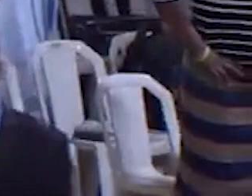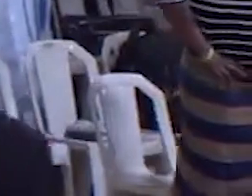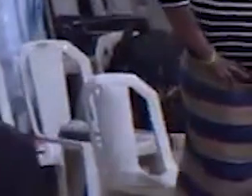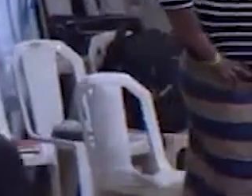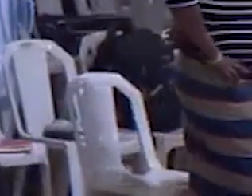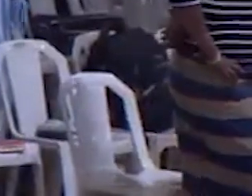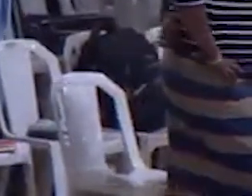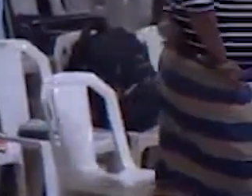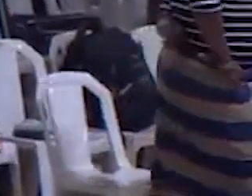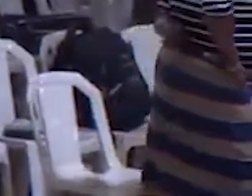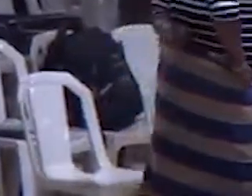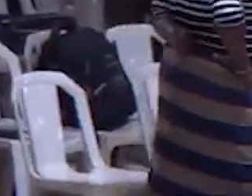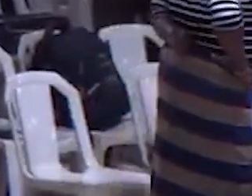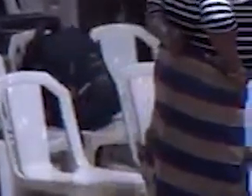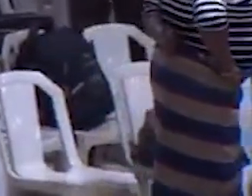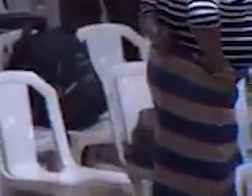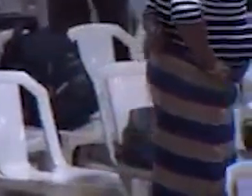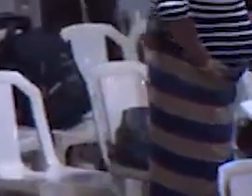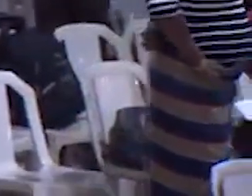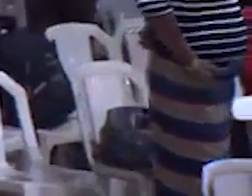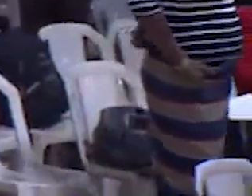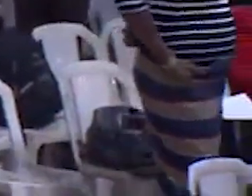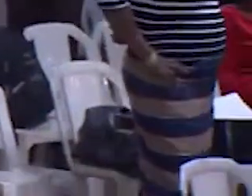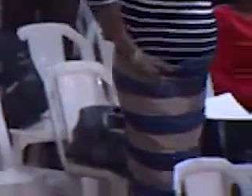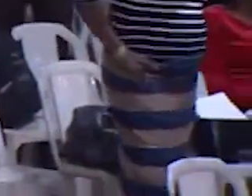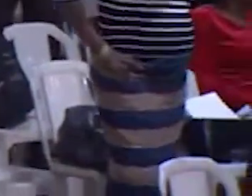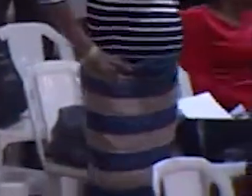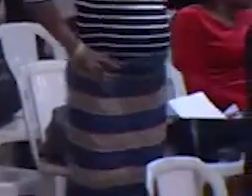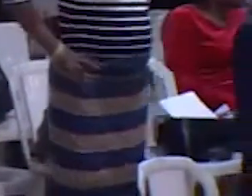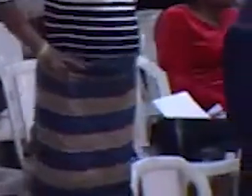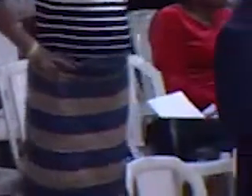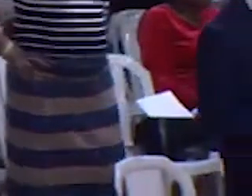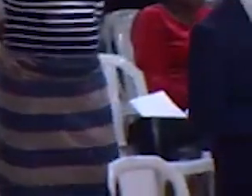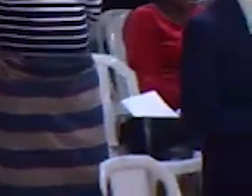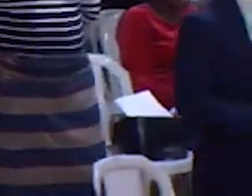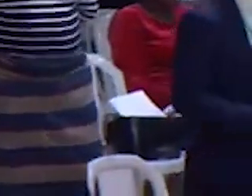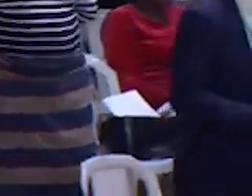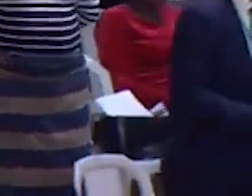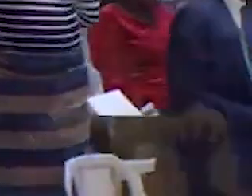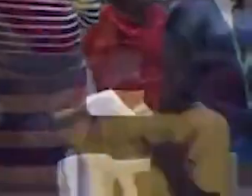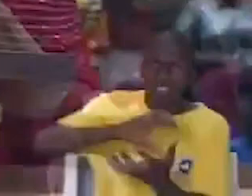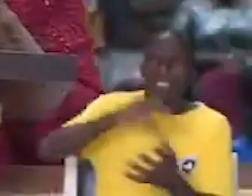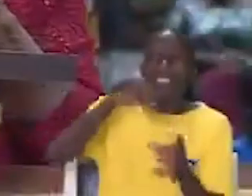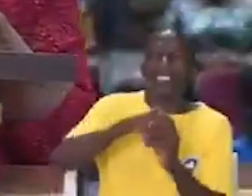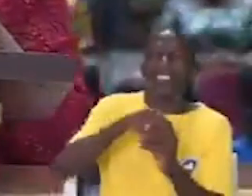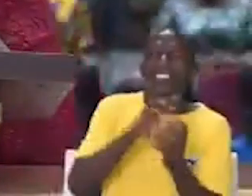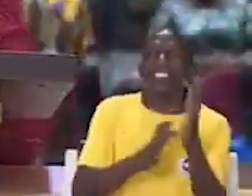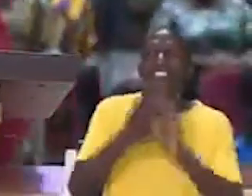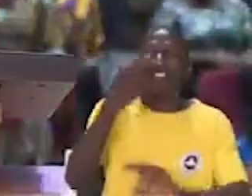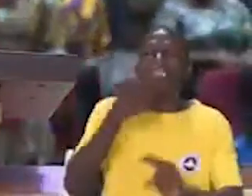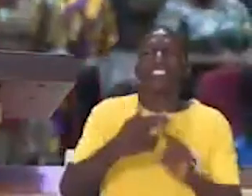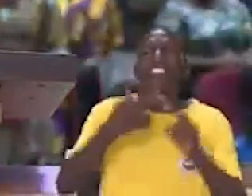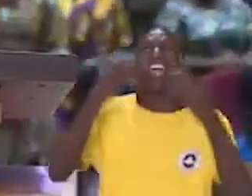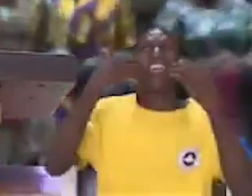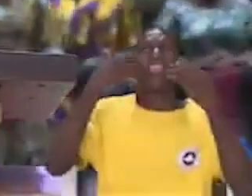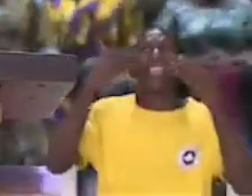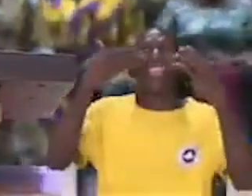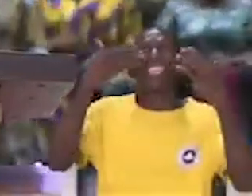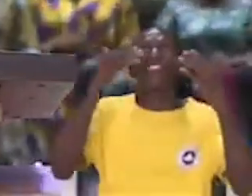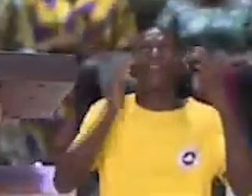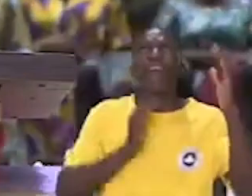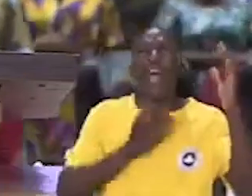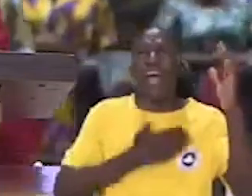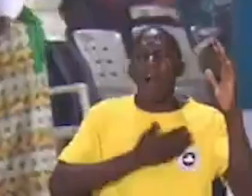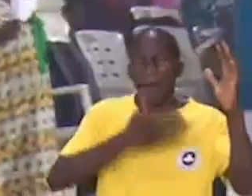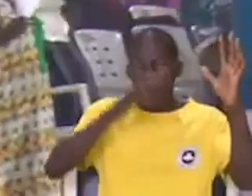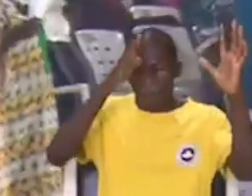do. Take them out of confusion. Thank you, our Father. Thank you,